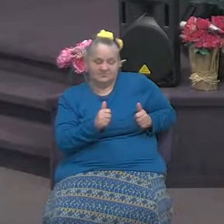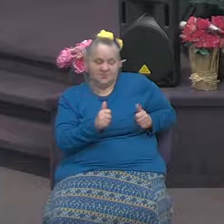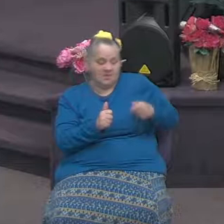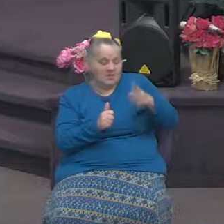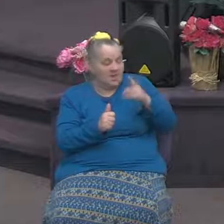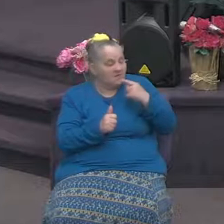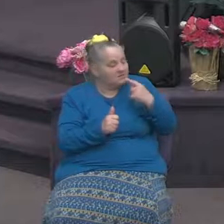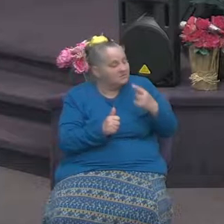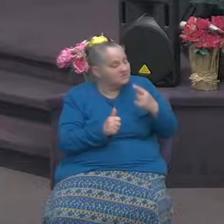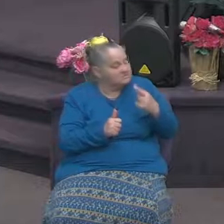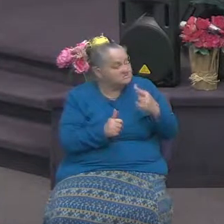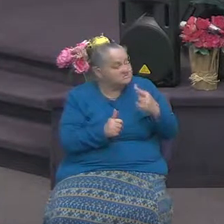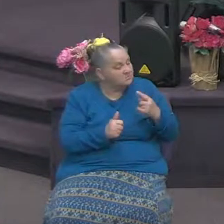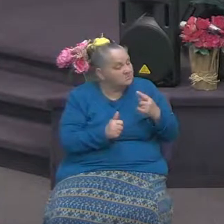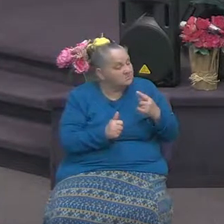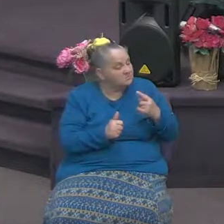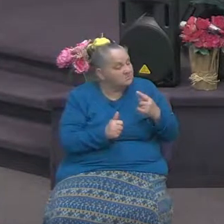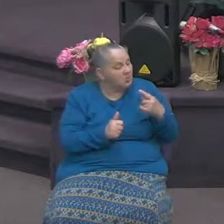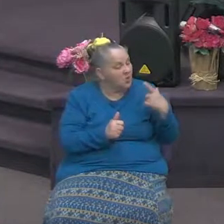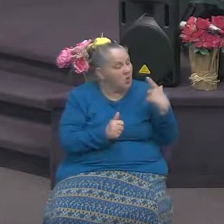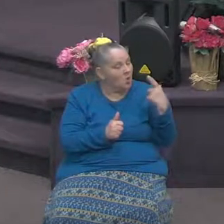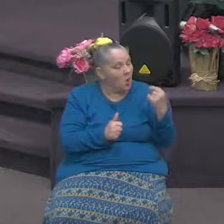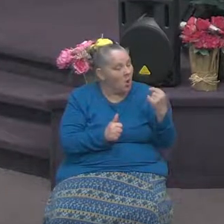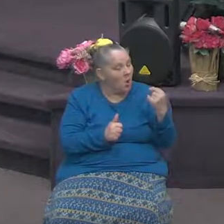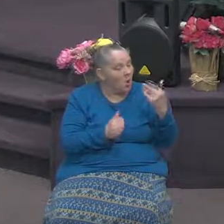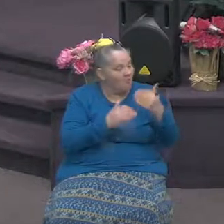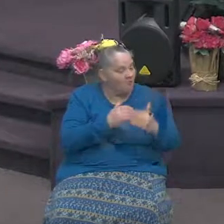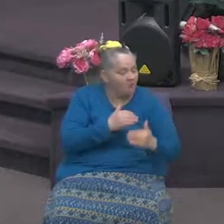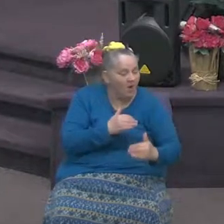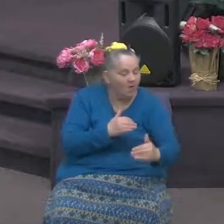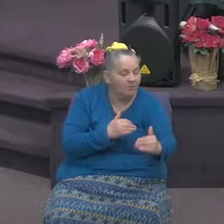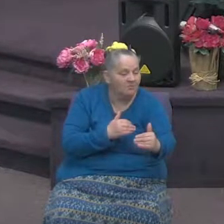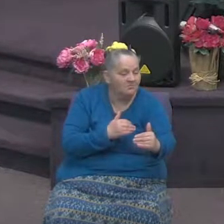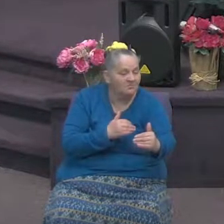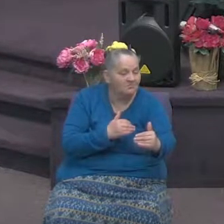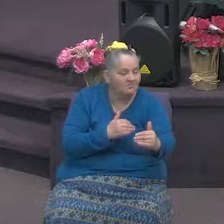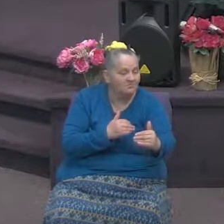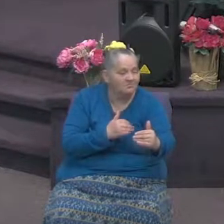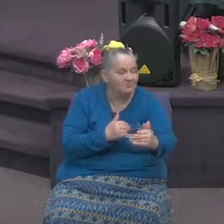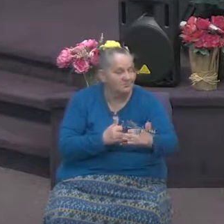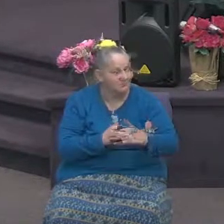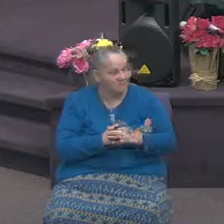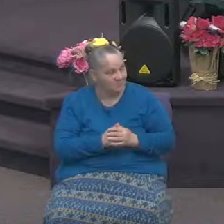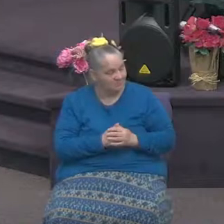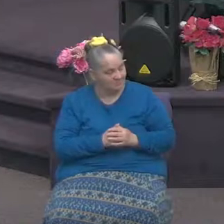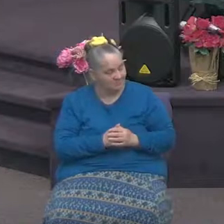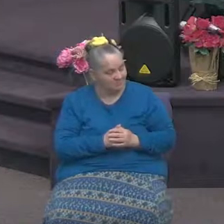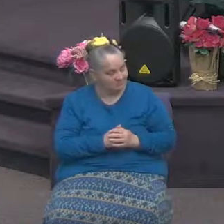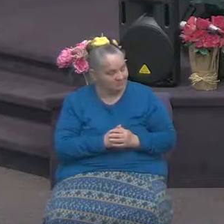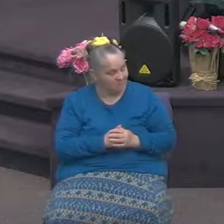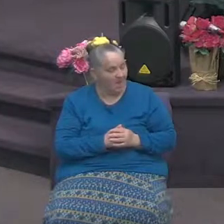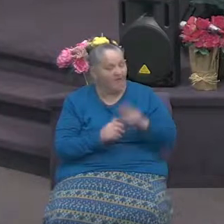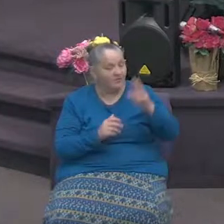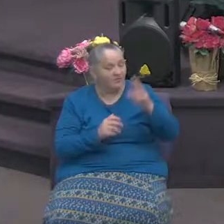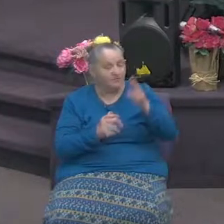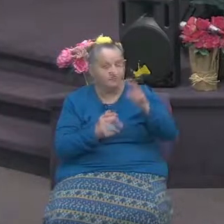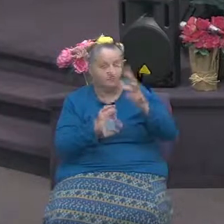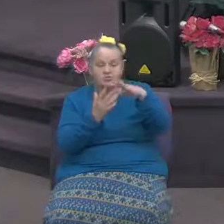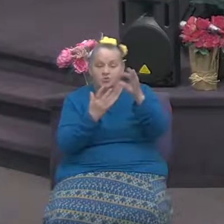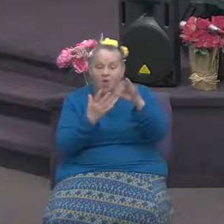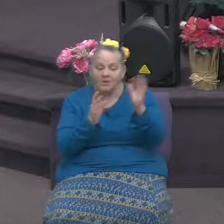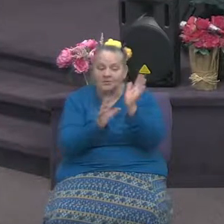And God is saying, go forward. You see, I had the choice to